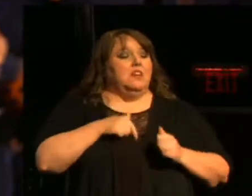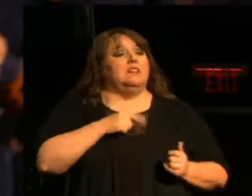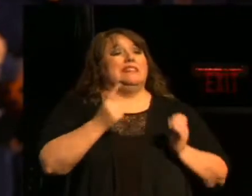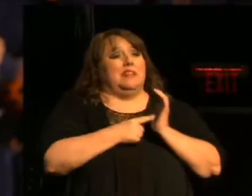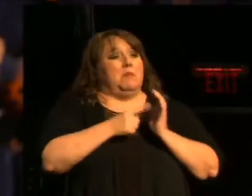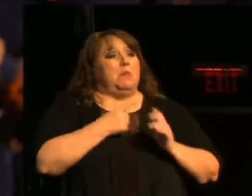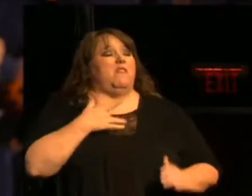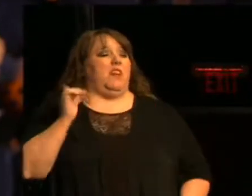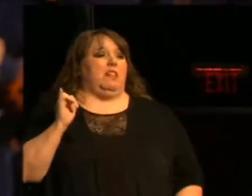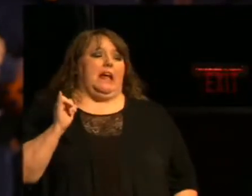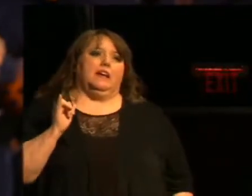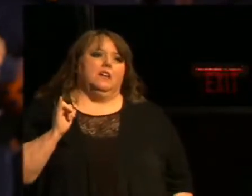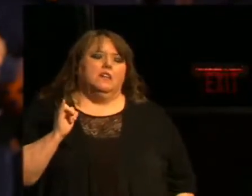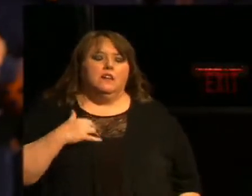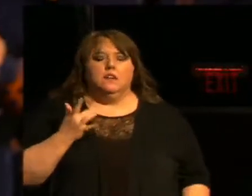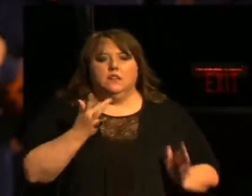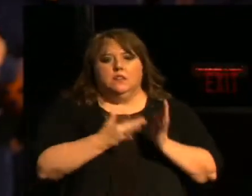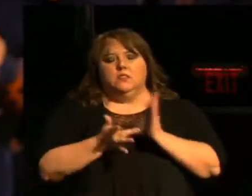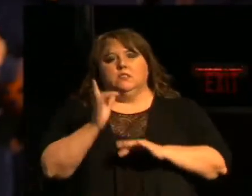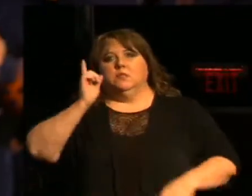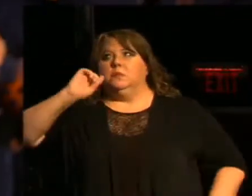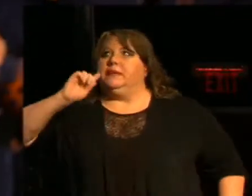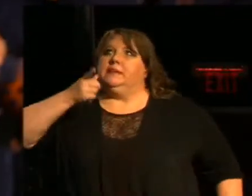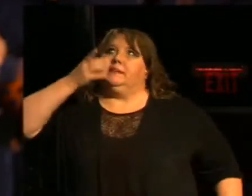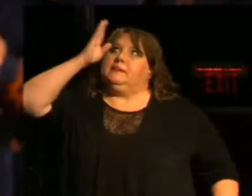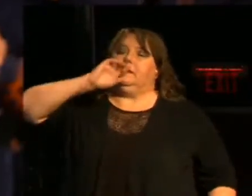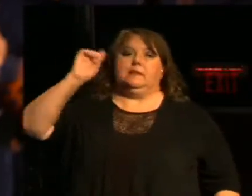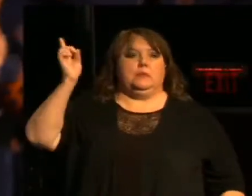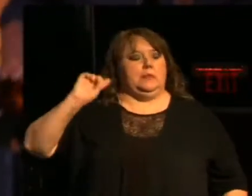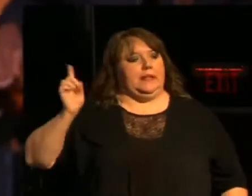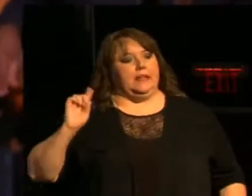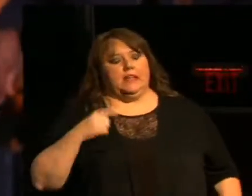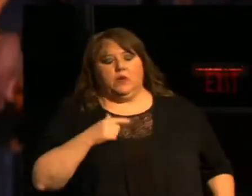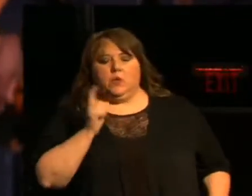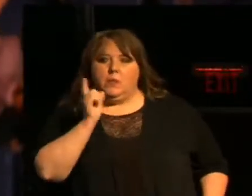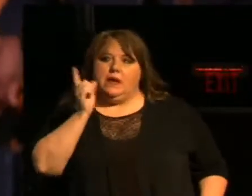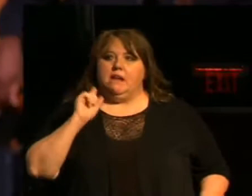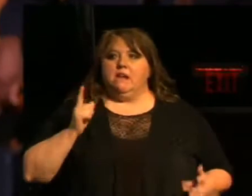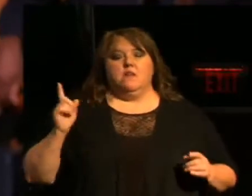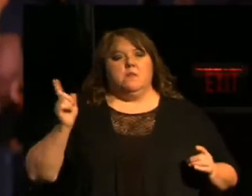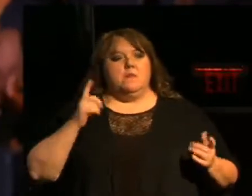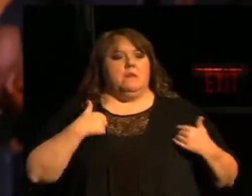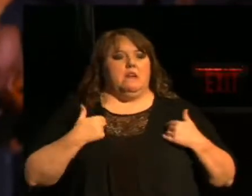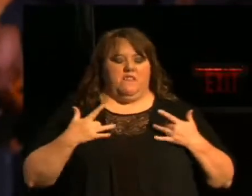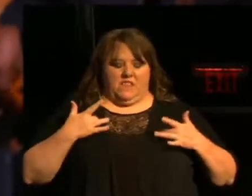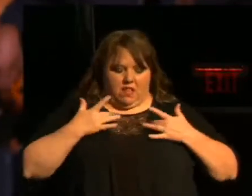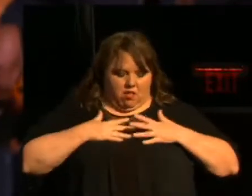I love you so much that I'm creating you for a purpose.